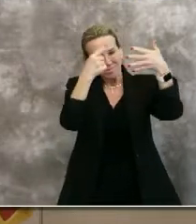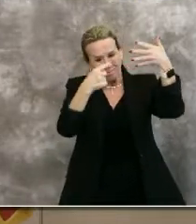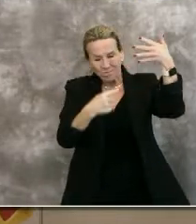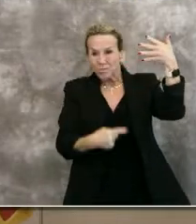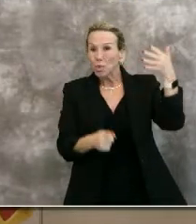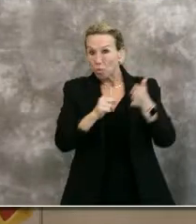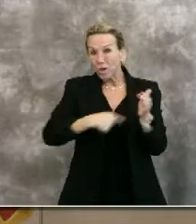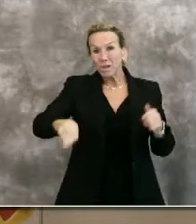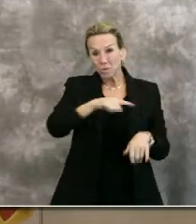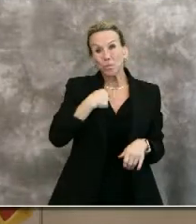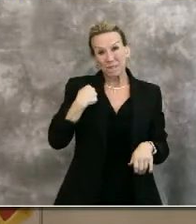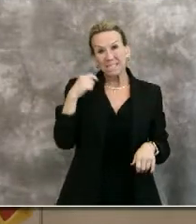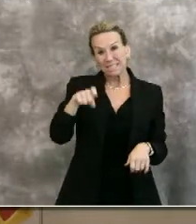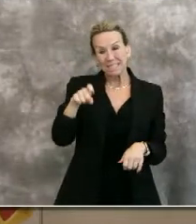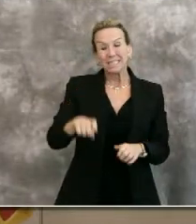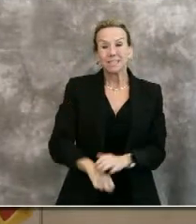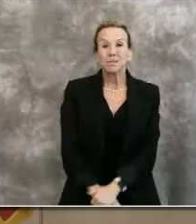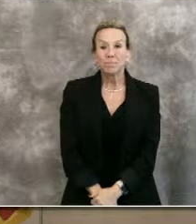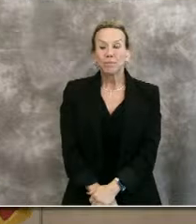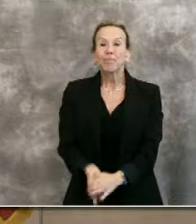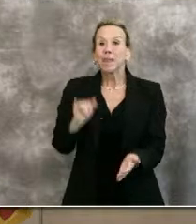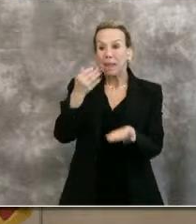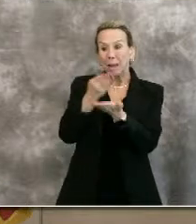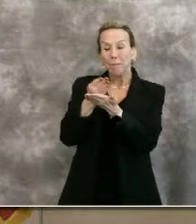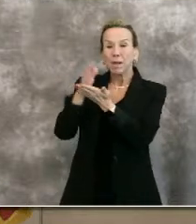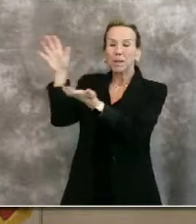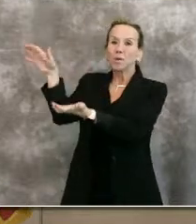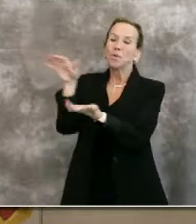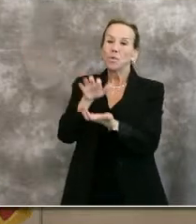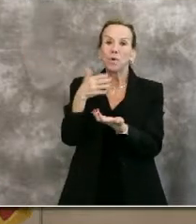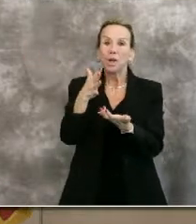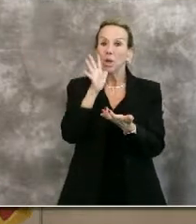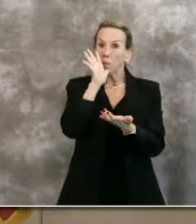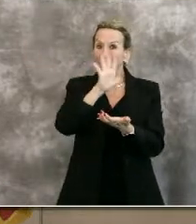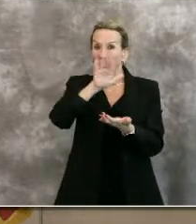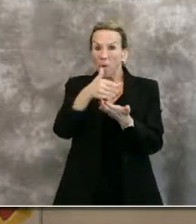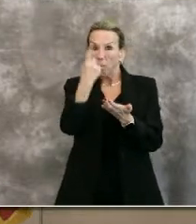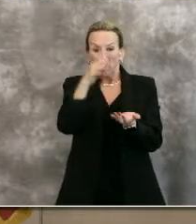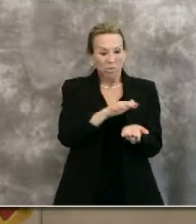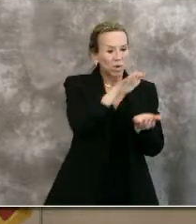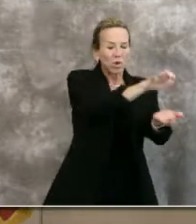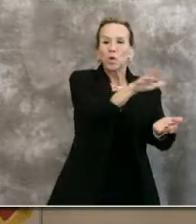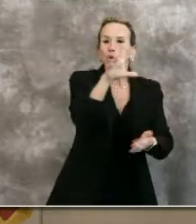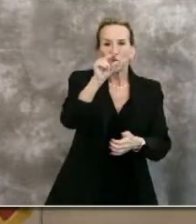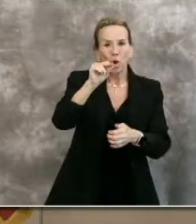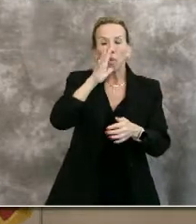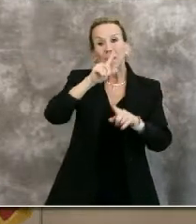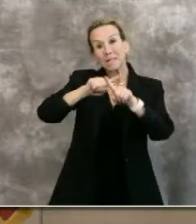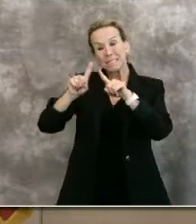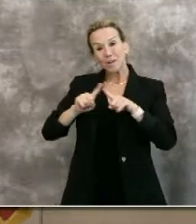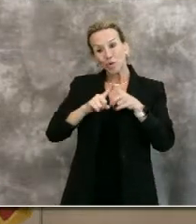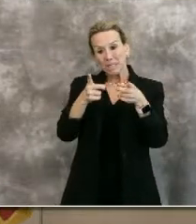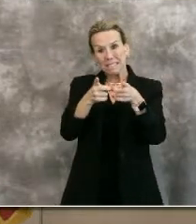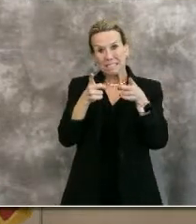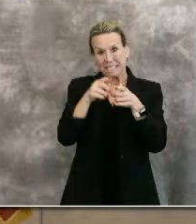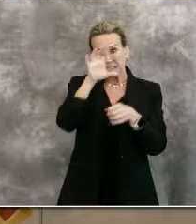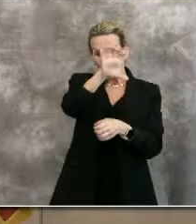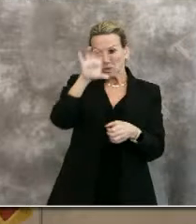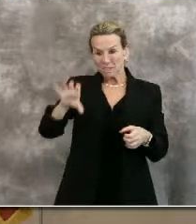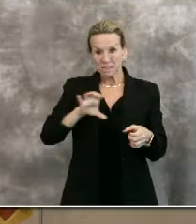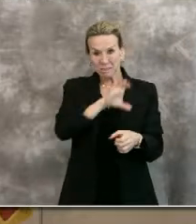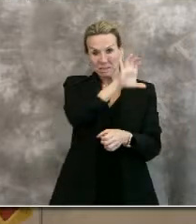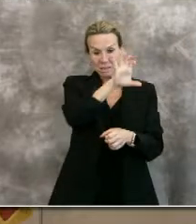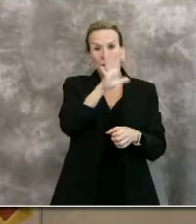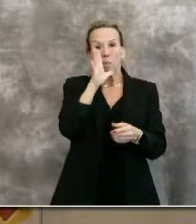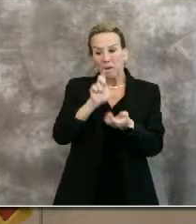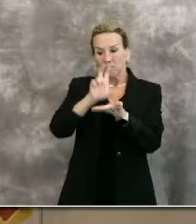needs. This funding will be split among each of the supervisorial districts. These offices know their